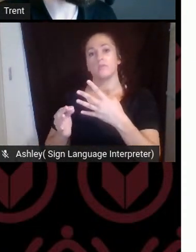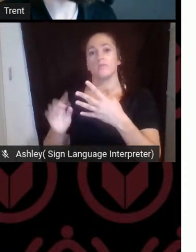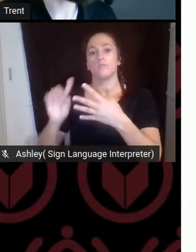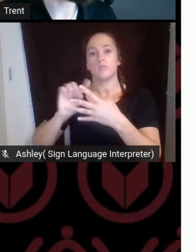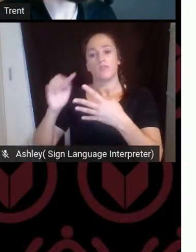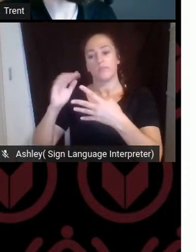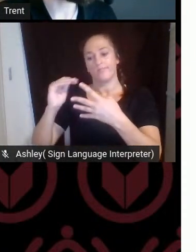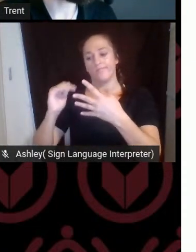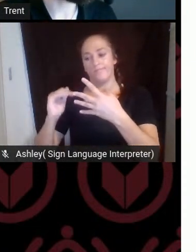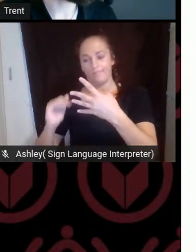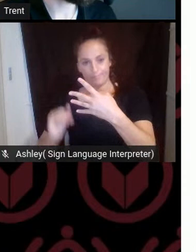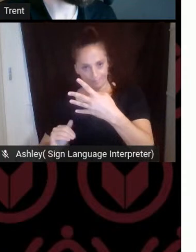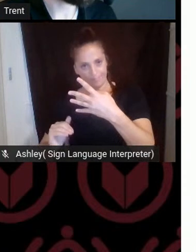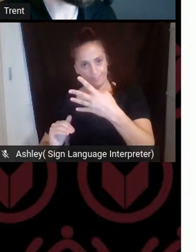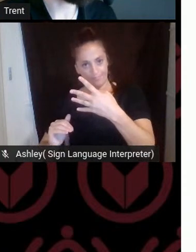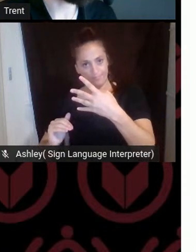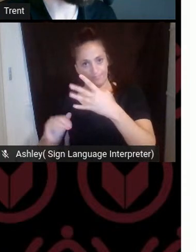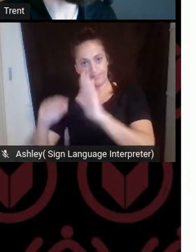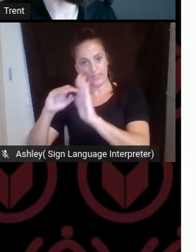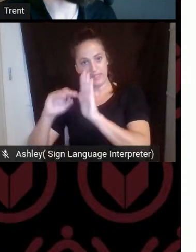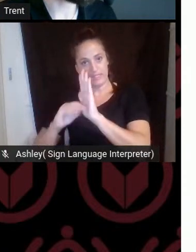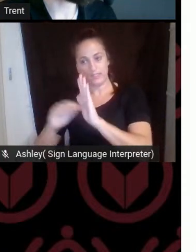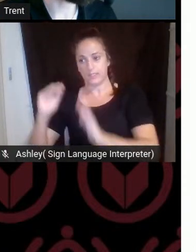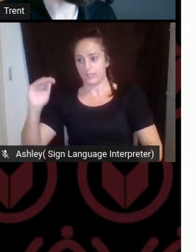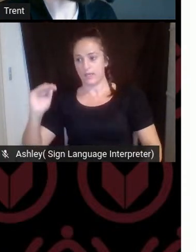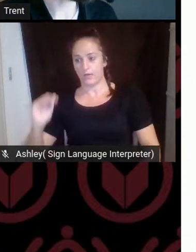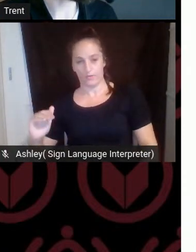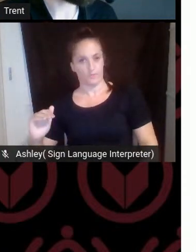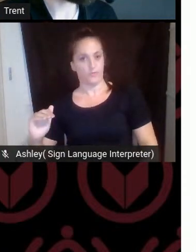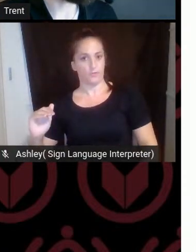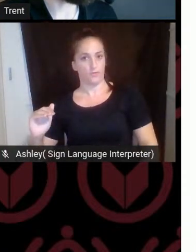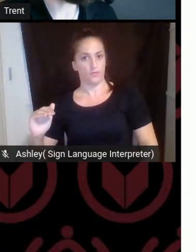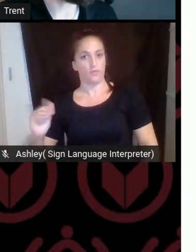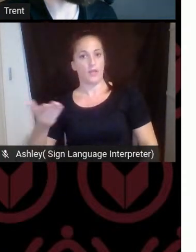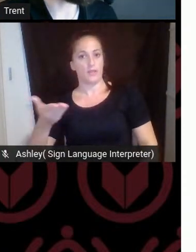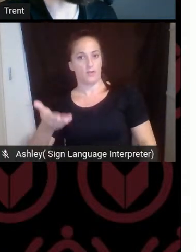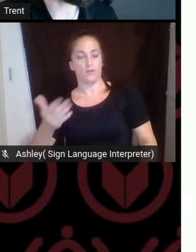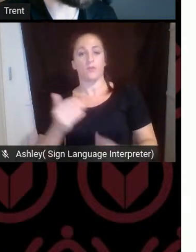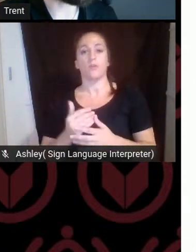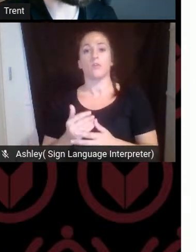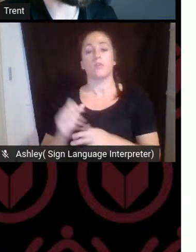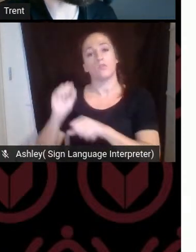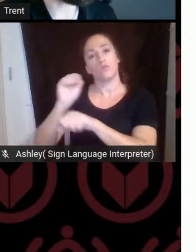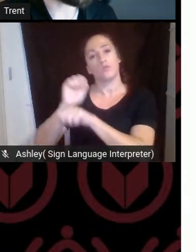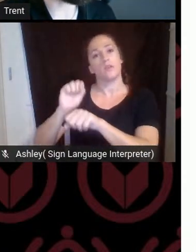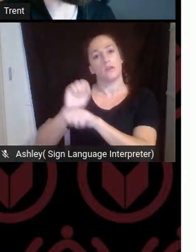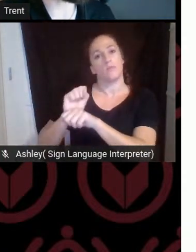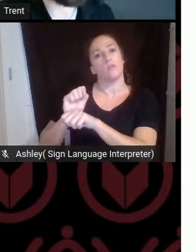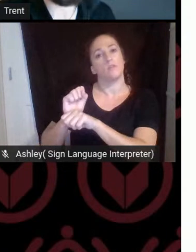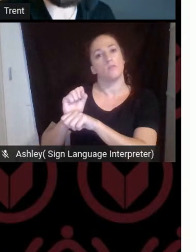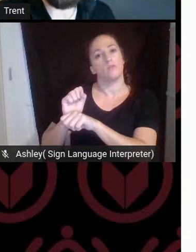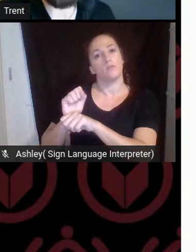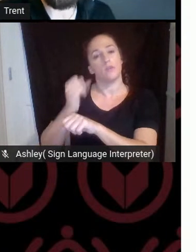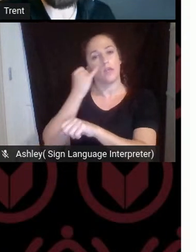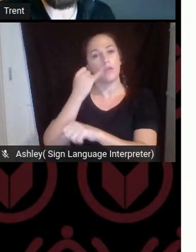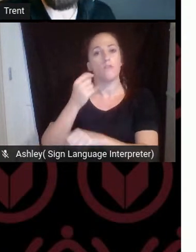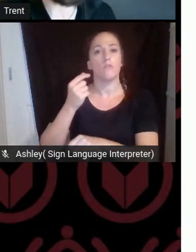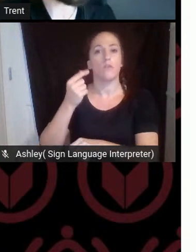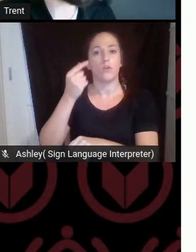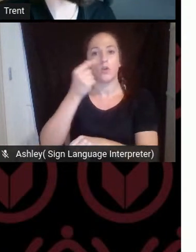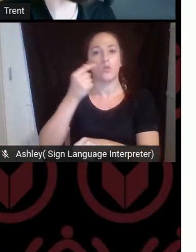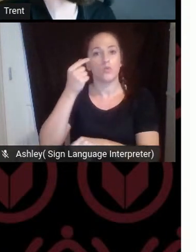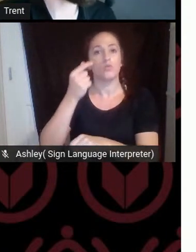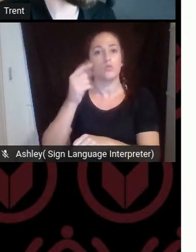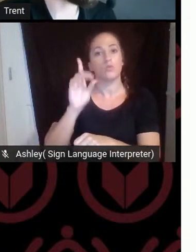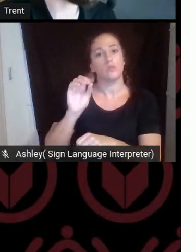assignments, questions, materials, and then I can reuse posts. So assignments, you can use this to create, let's say that you've got a Google Doc, then you want them to all